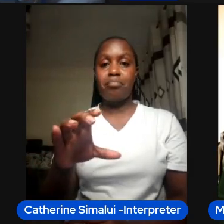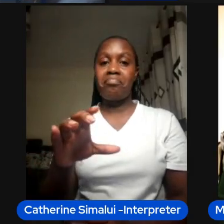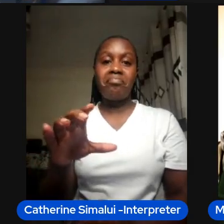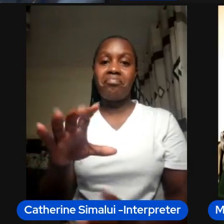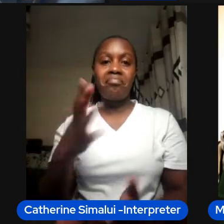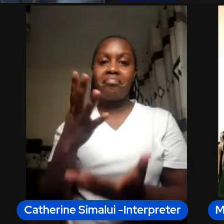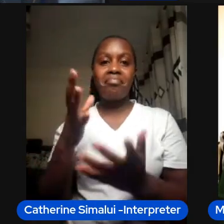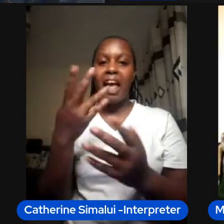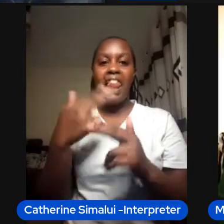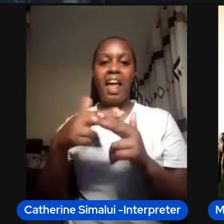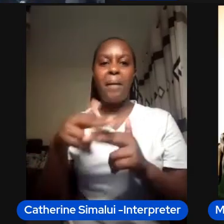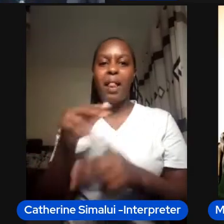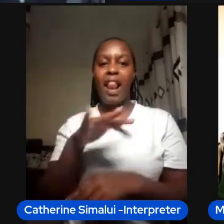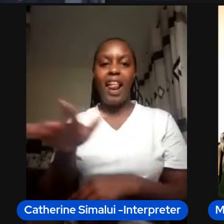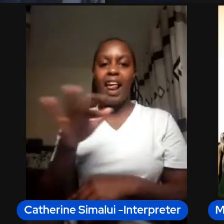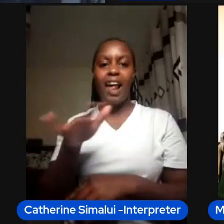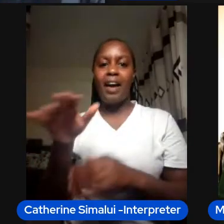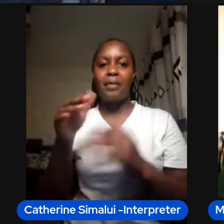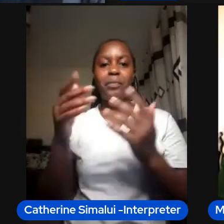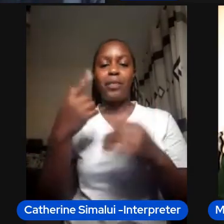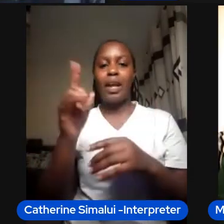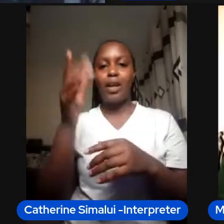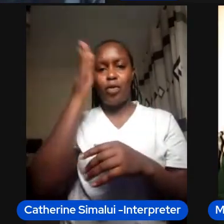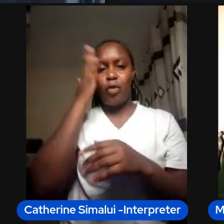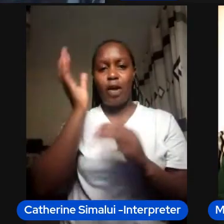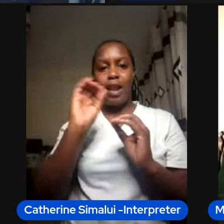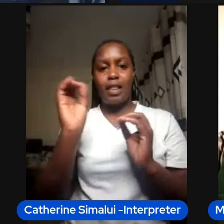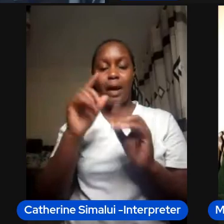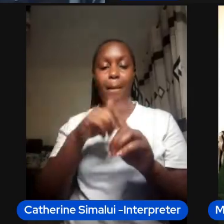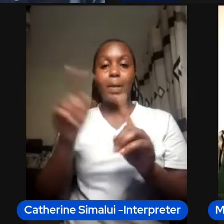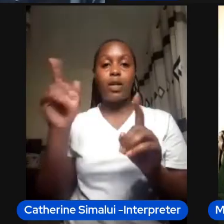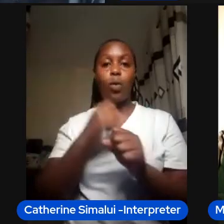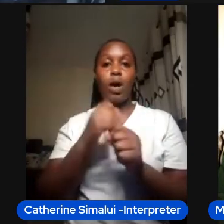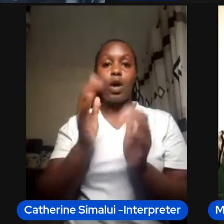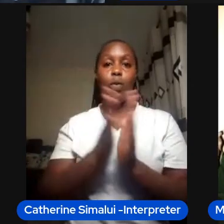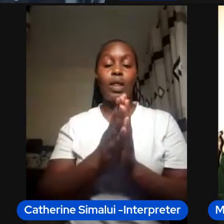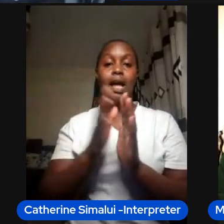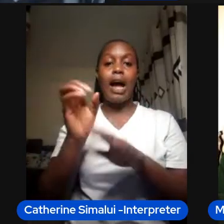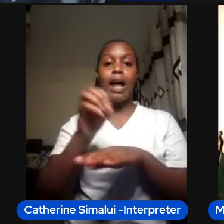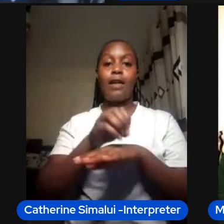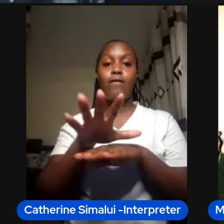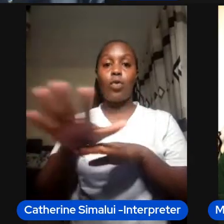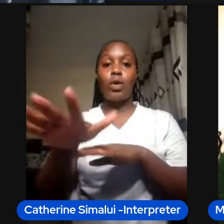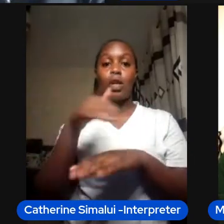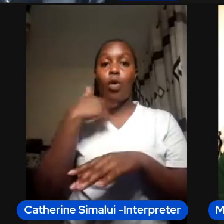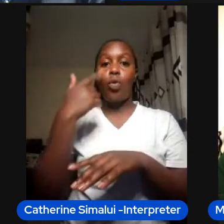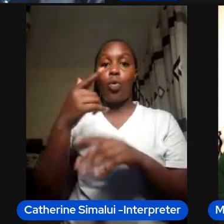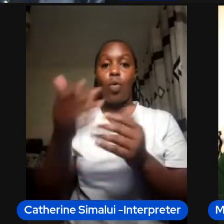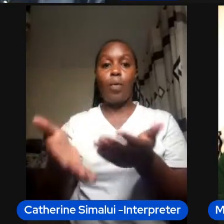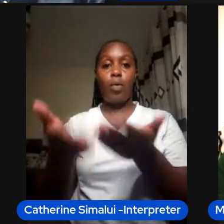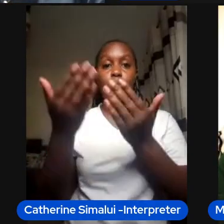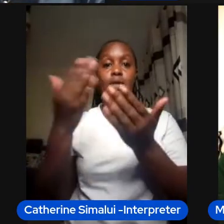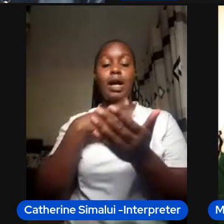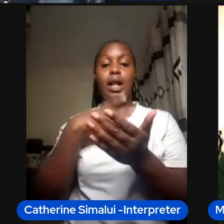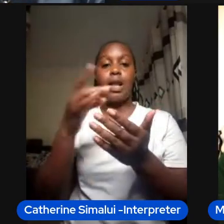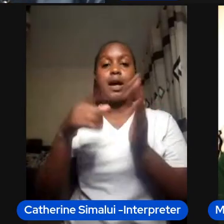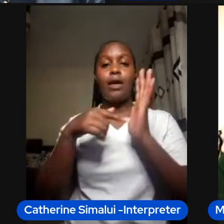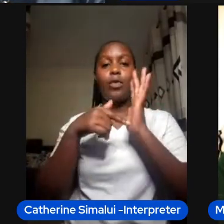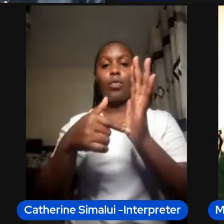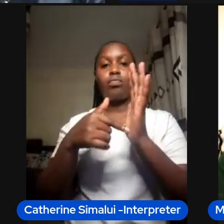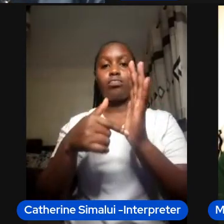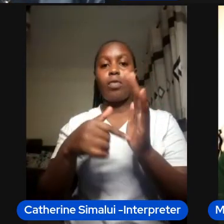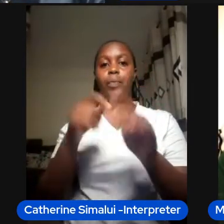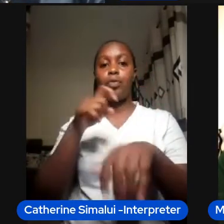Yes, that one. Now they work with an influencer that who promotes, like when you see even her content, you're